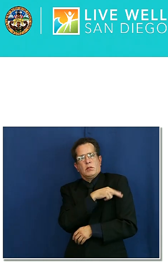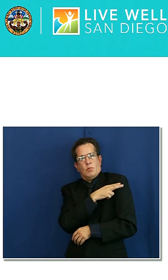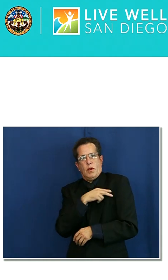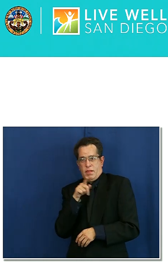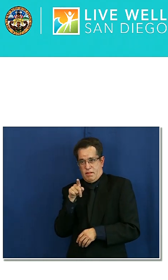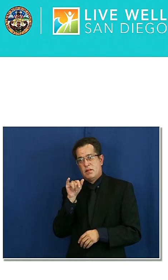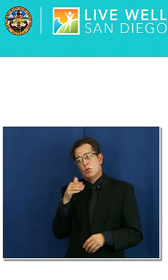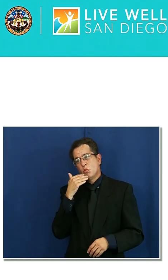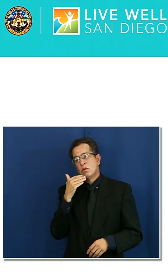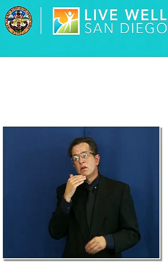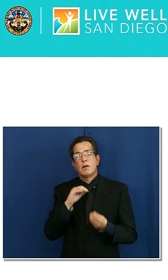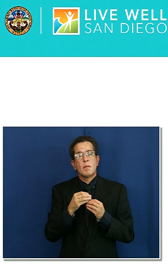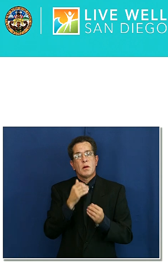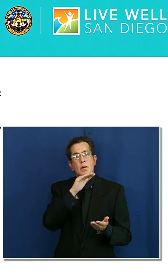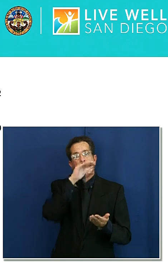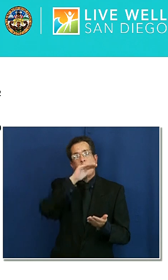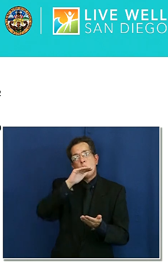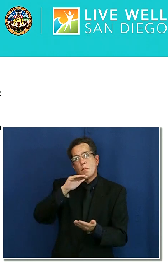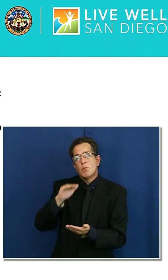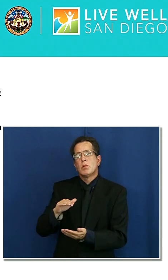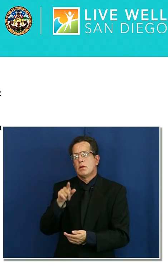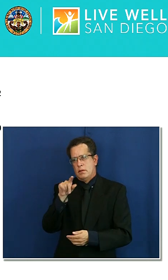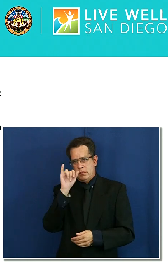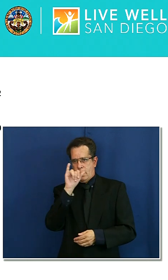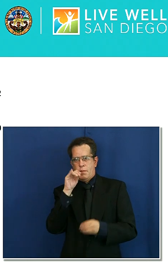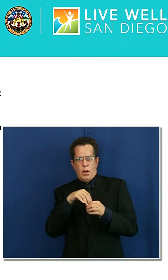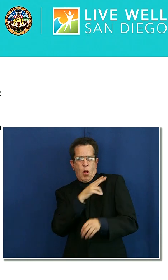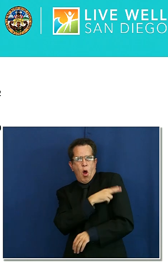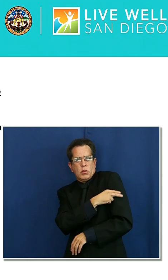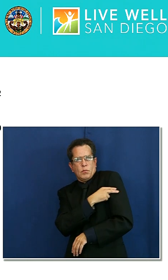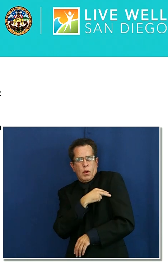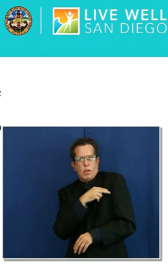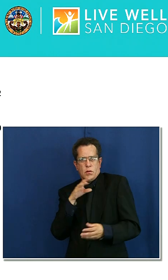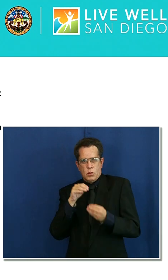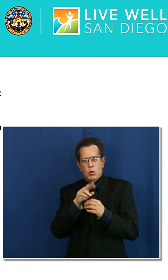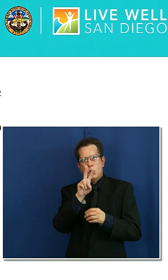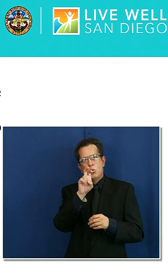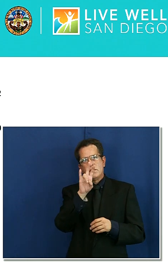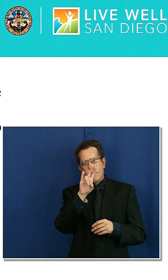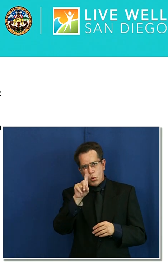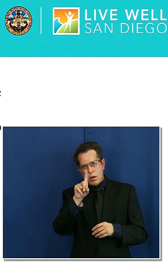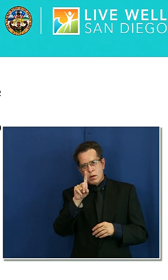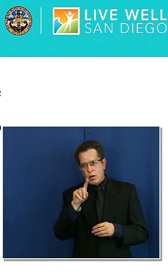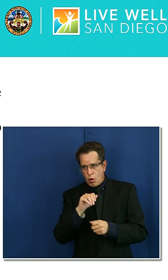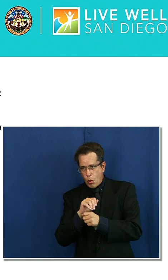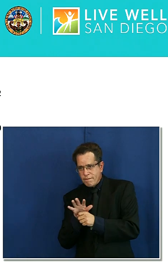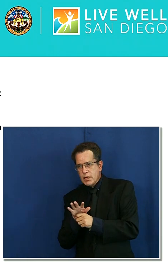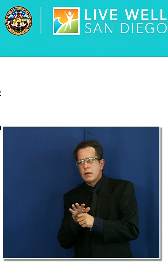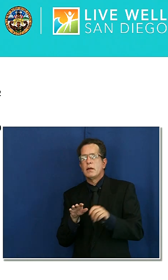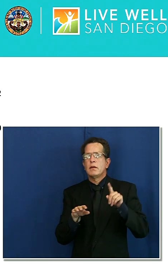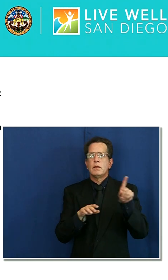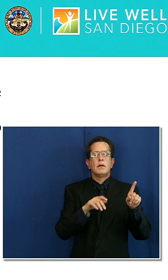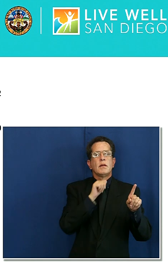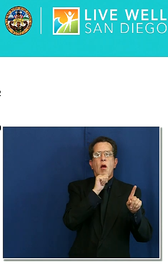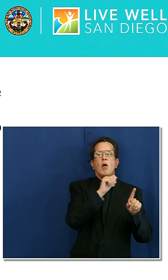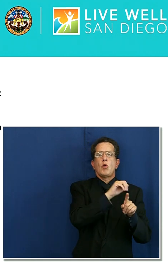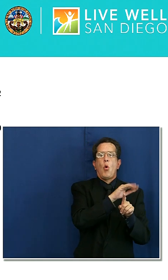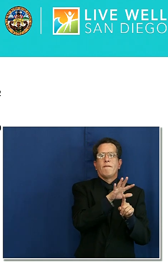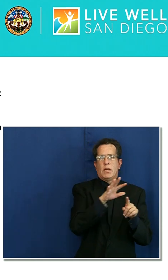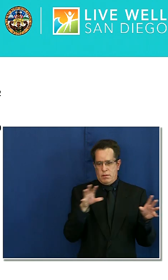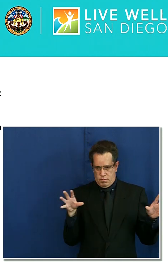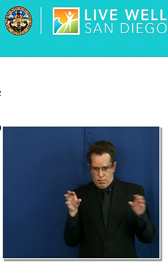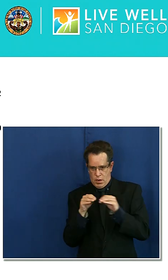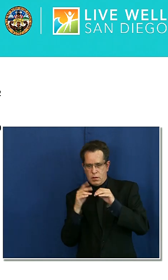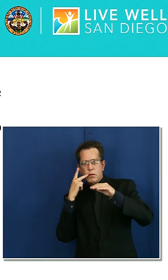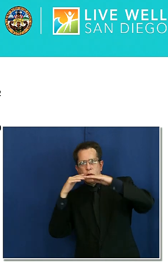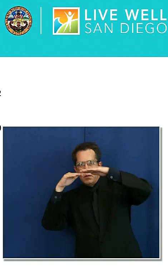number is encouraging. Total hospitalizations, you'll see COVID on the bottom at 271, non-COVID at the top. Again, holding reasonably